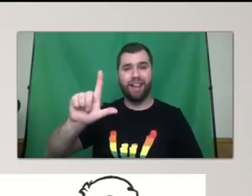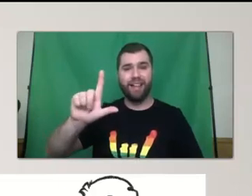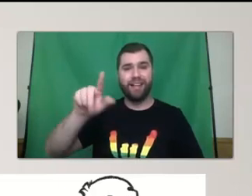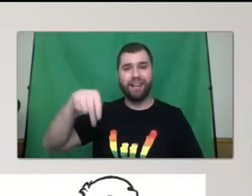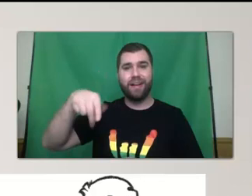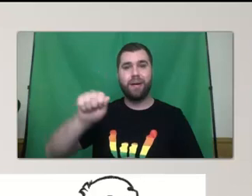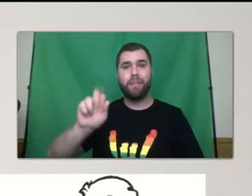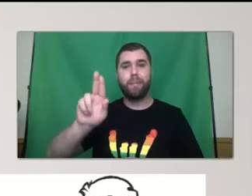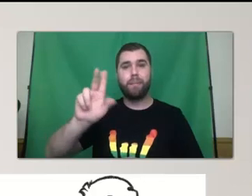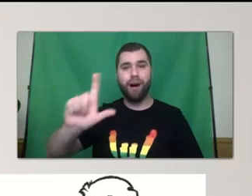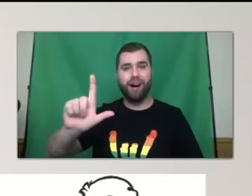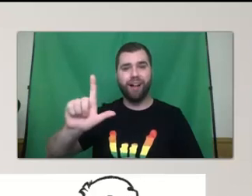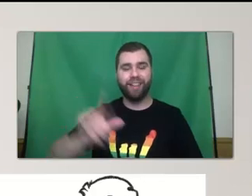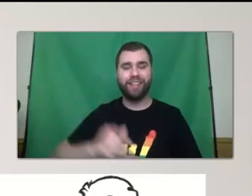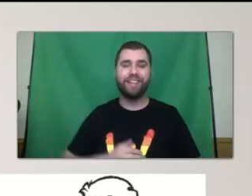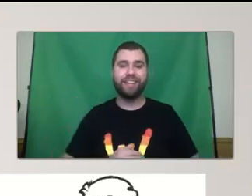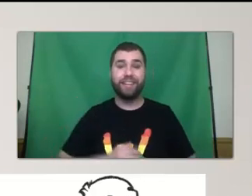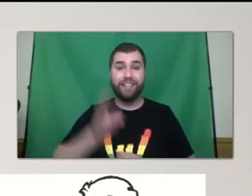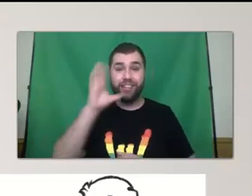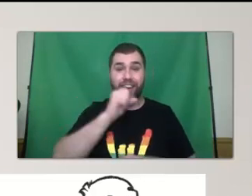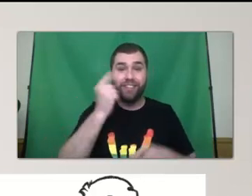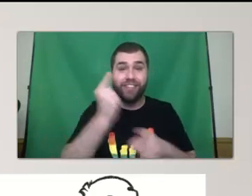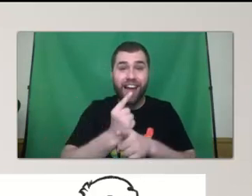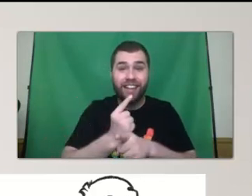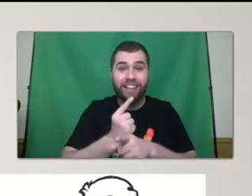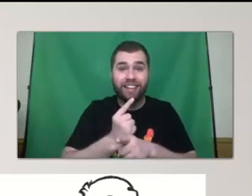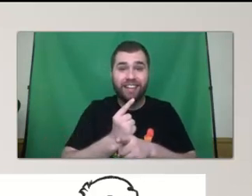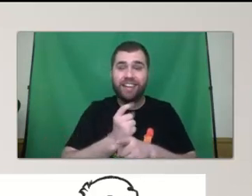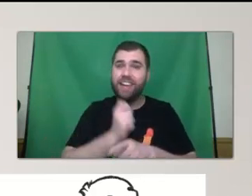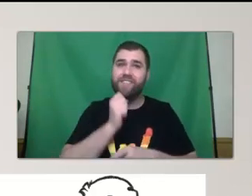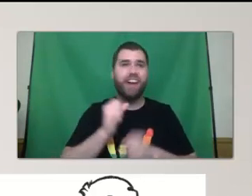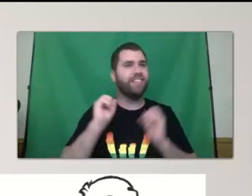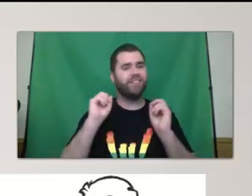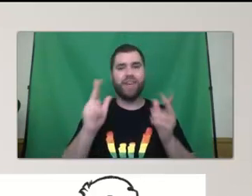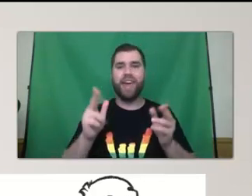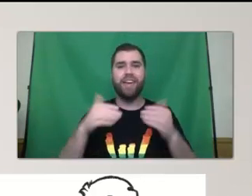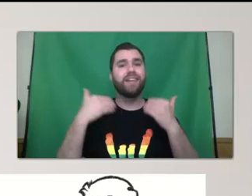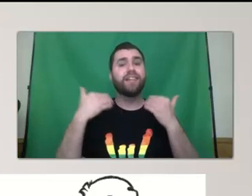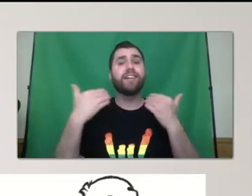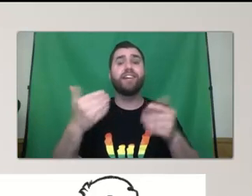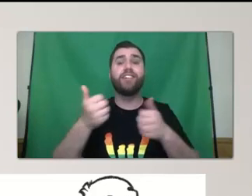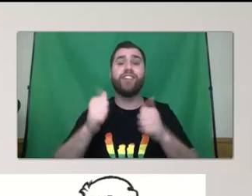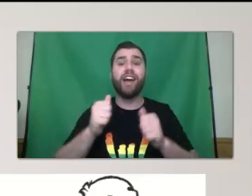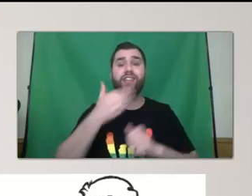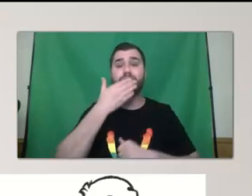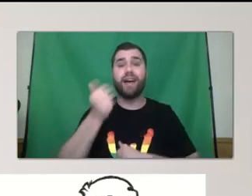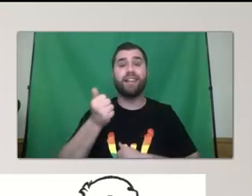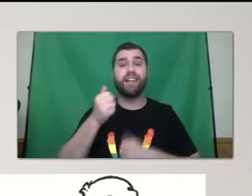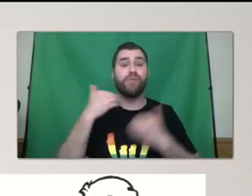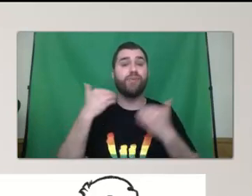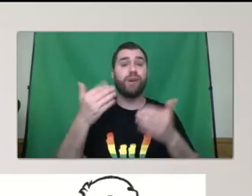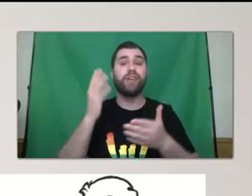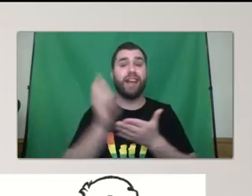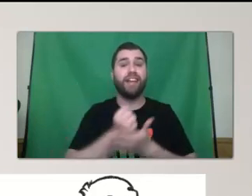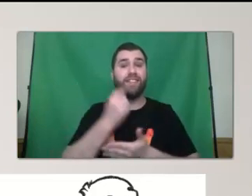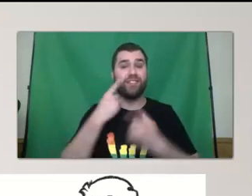P-A-U-L. Paul. Did you guess correct? If not, it's okay. Continue trying your best and